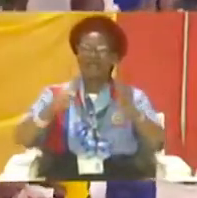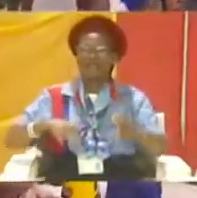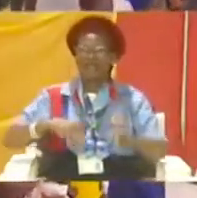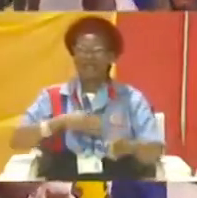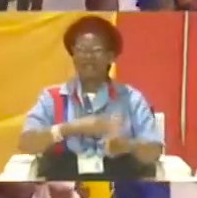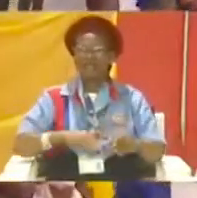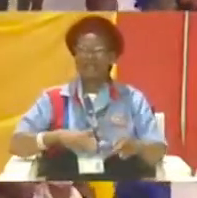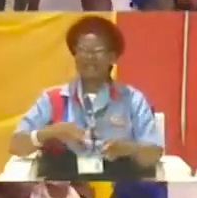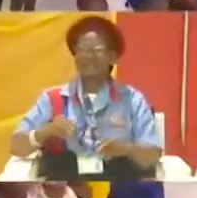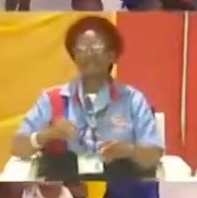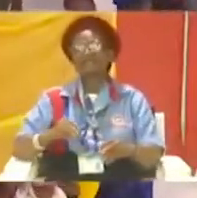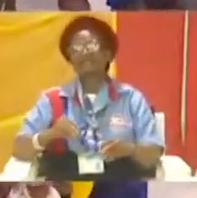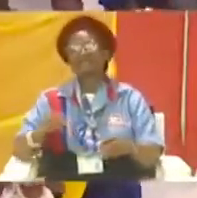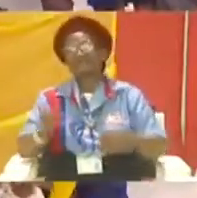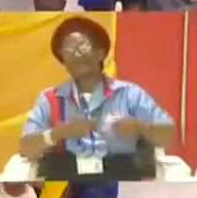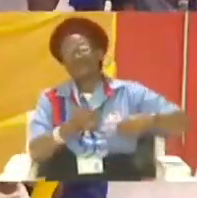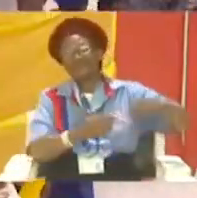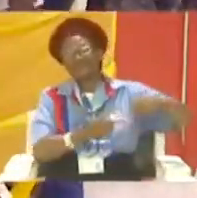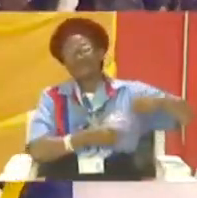for them.